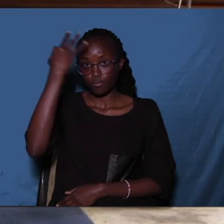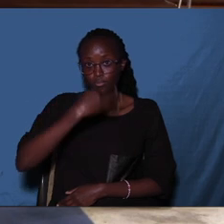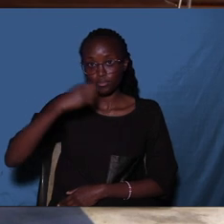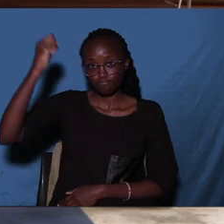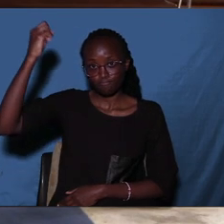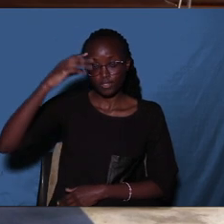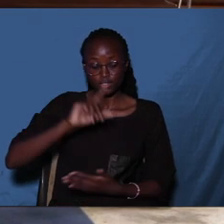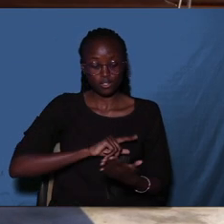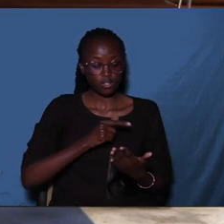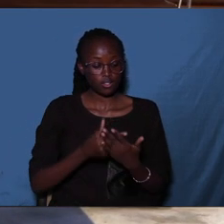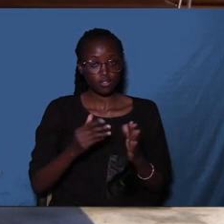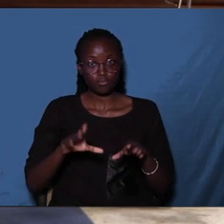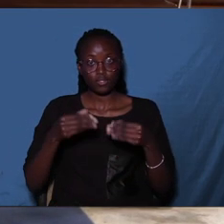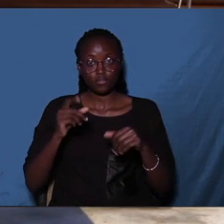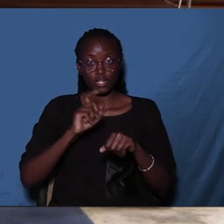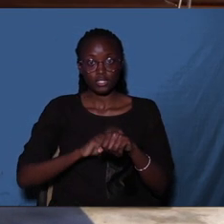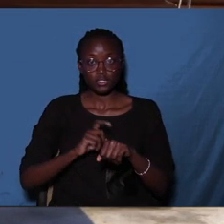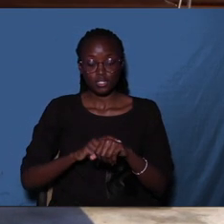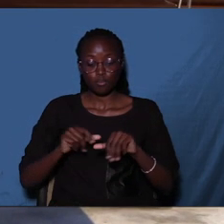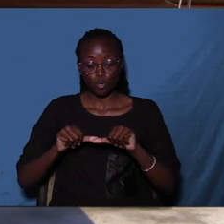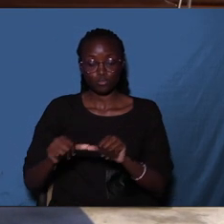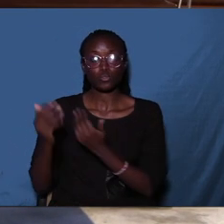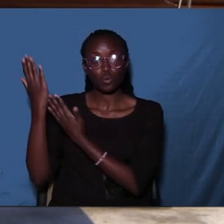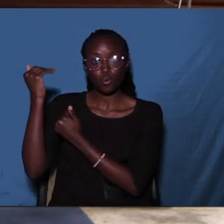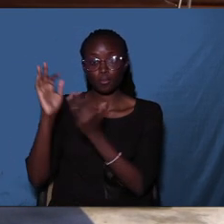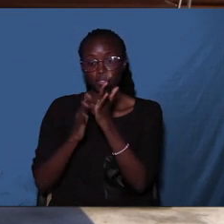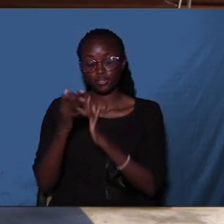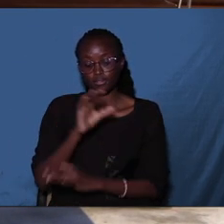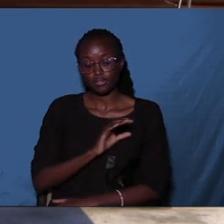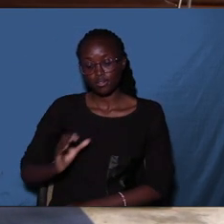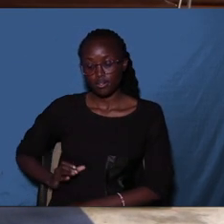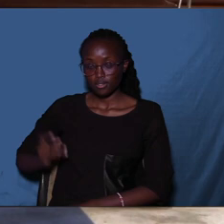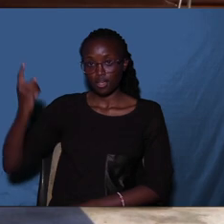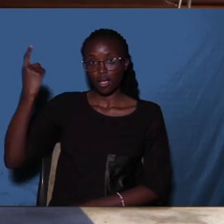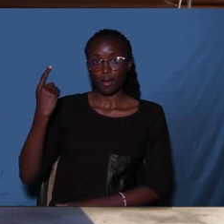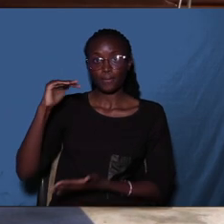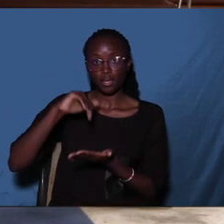coming of our Lord Jesus Christ, may the blessings of God Almighty, the Father, the Son, and the Holy